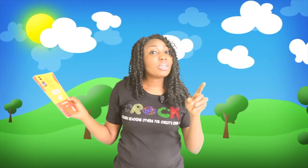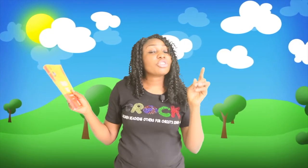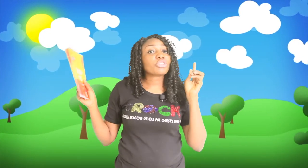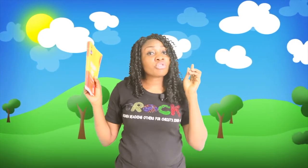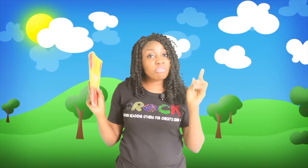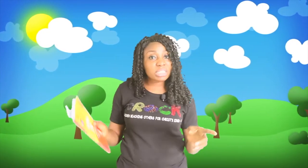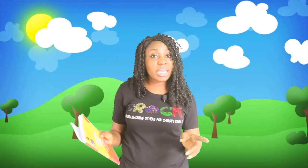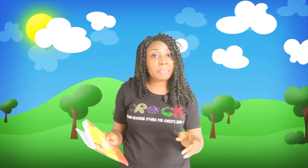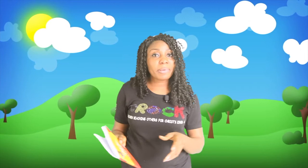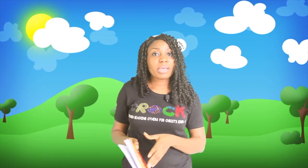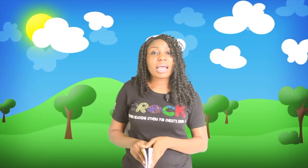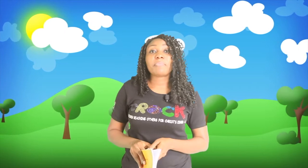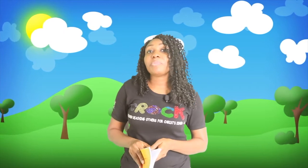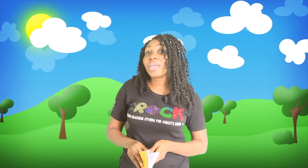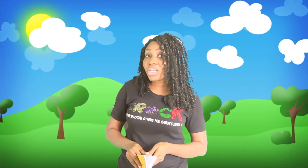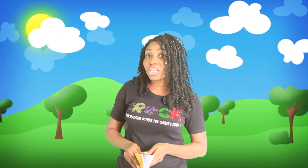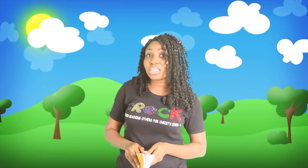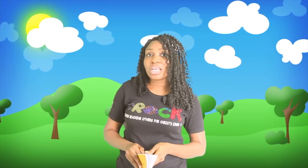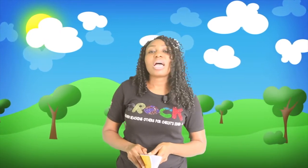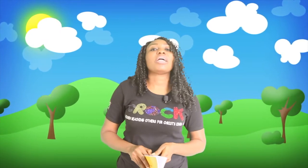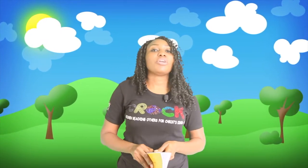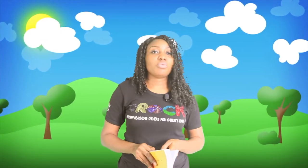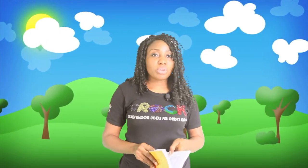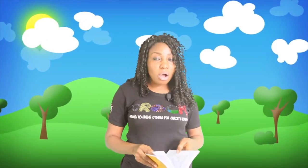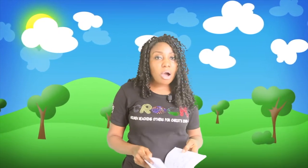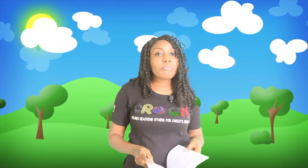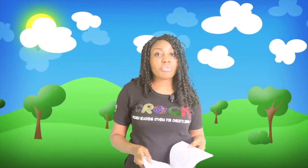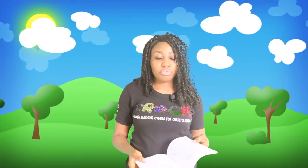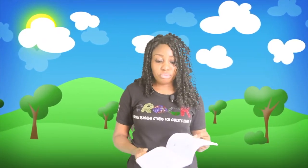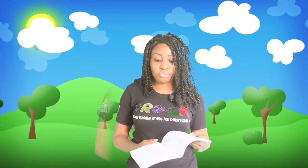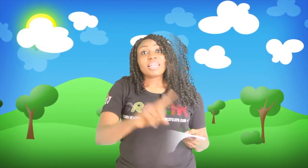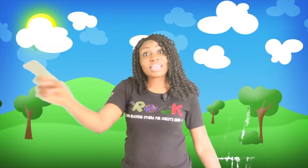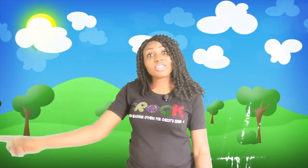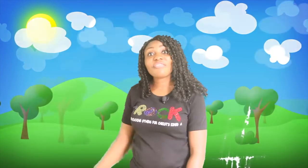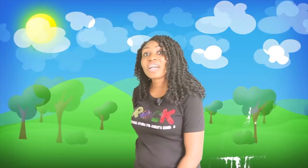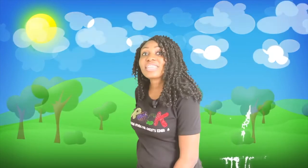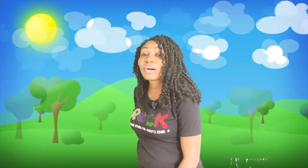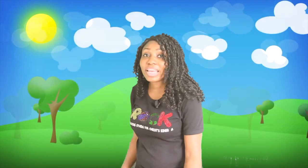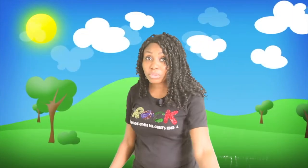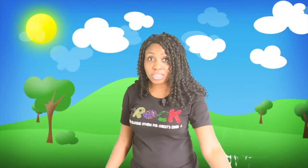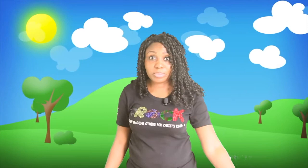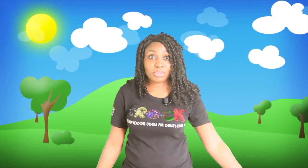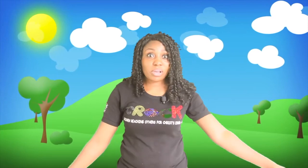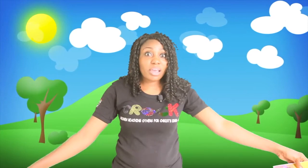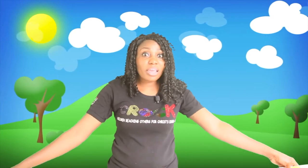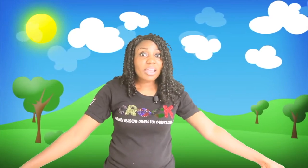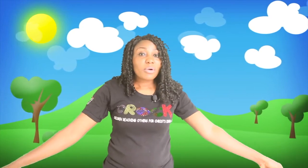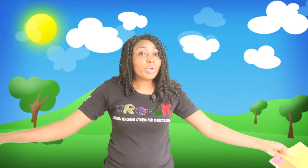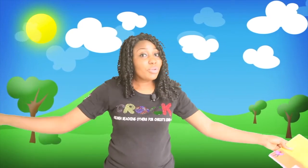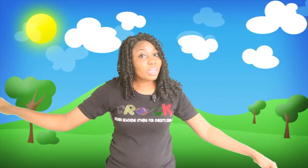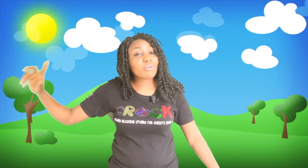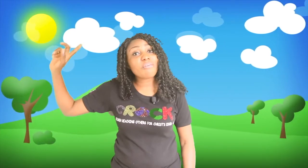God. Just trust Him and be patient and He will come through. Let's not forget our health tips,